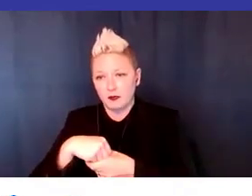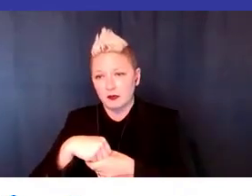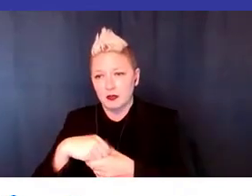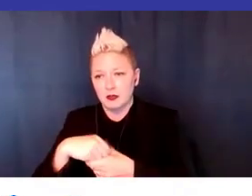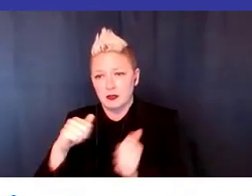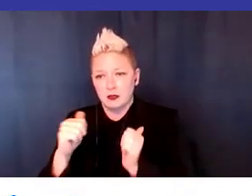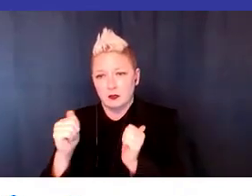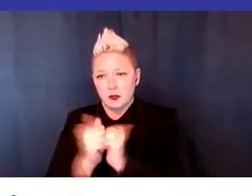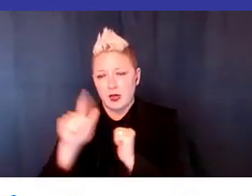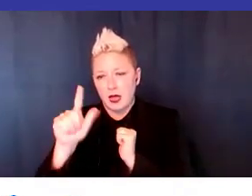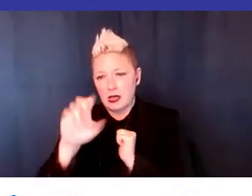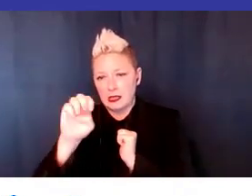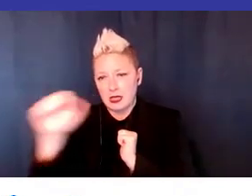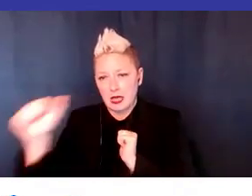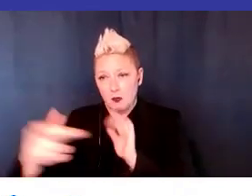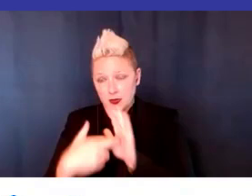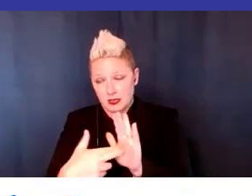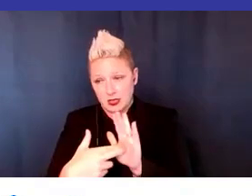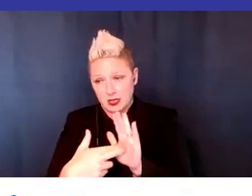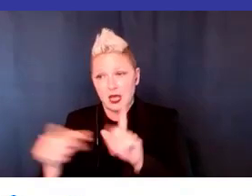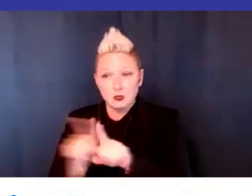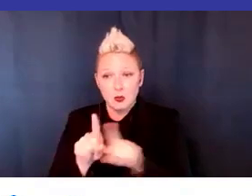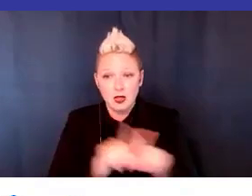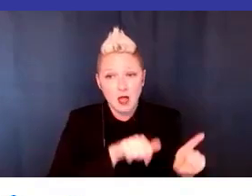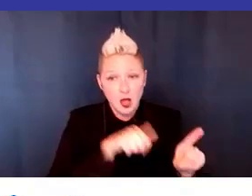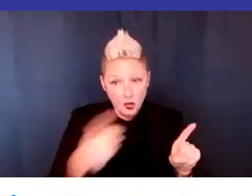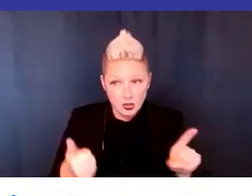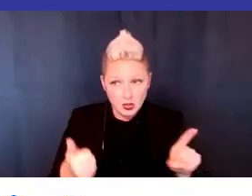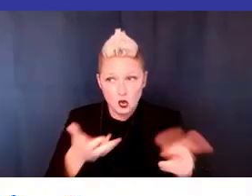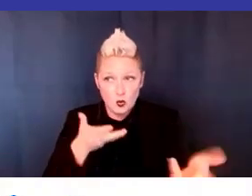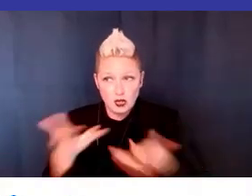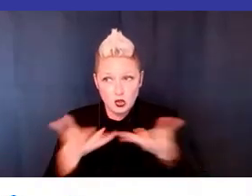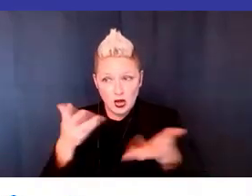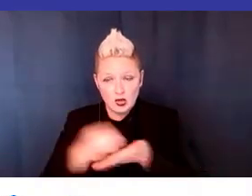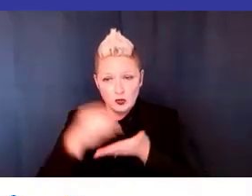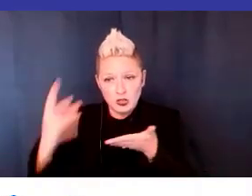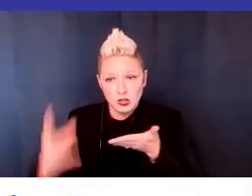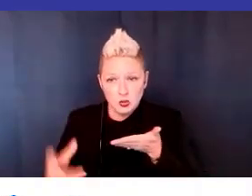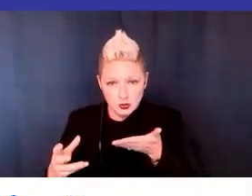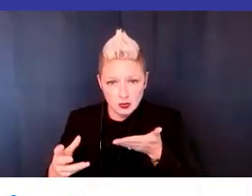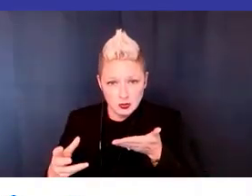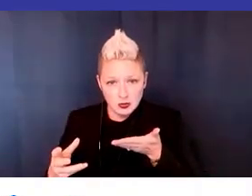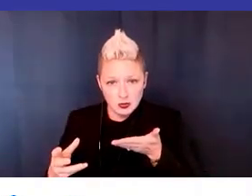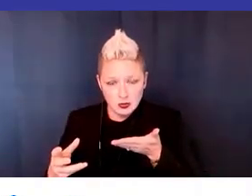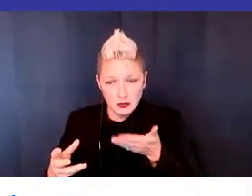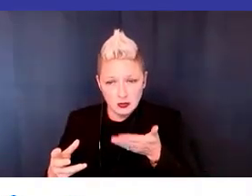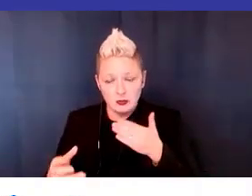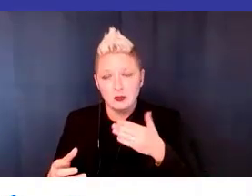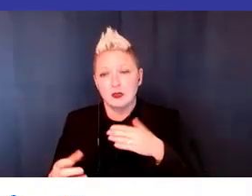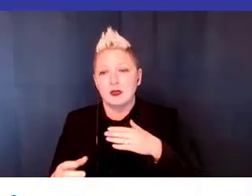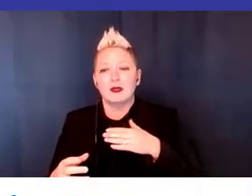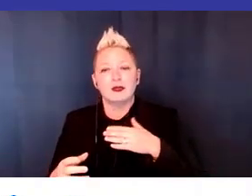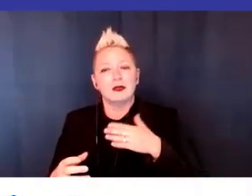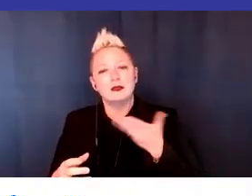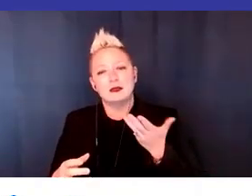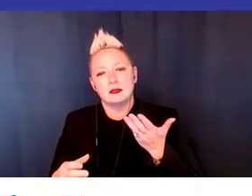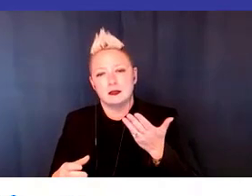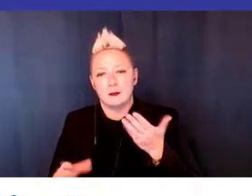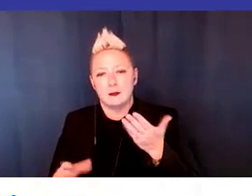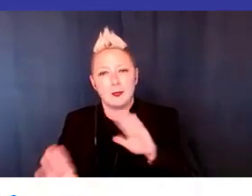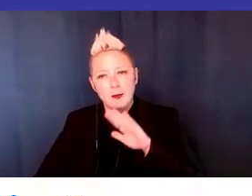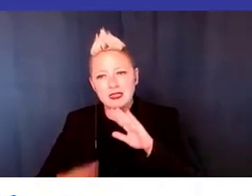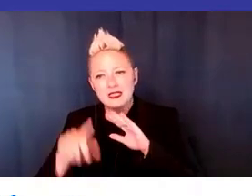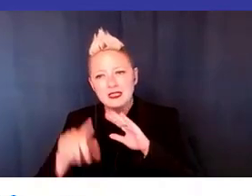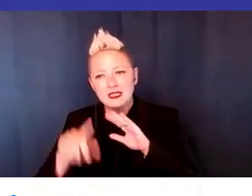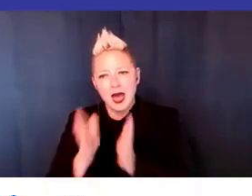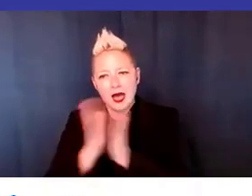LEA representatives, as well as others who interact with the student. It's at the basis of them asking questions and